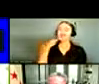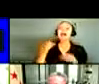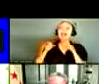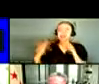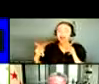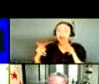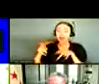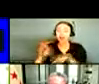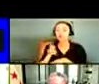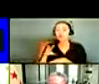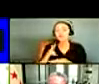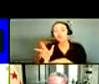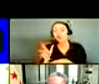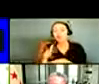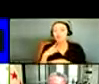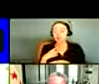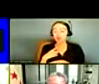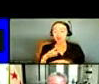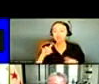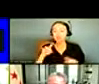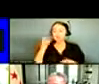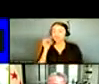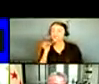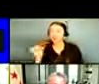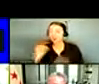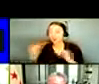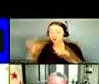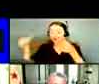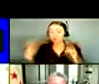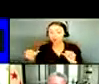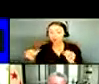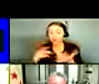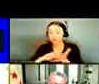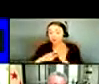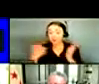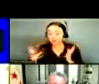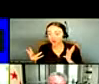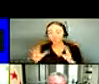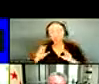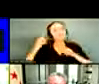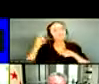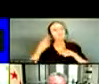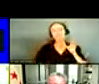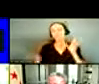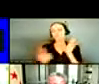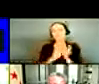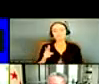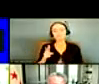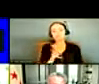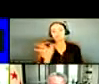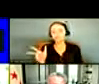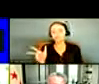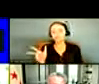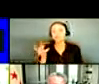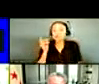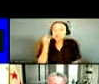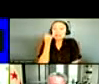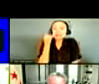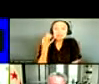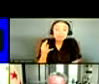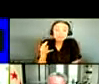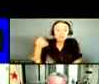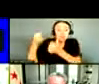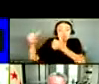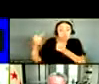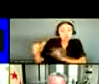the rule will be 2025, you can't turn right on red. And unless it's permitted and shown to be permitted,